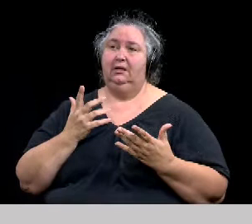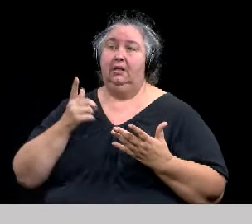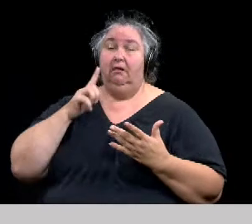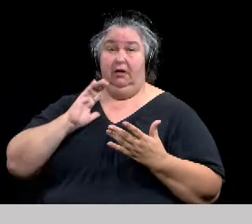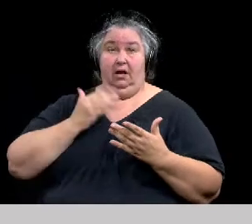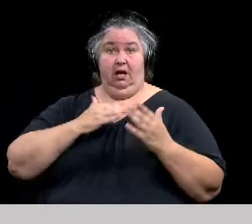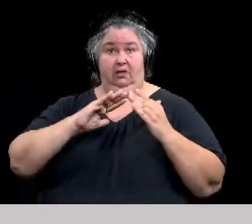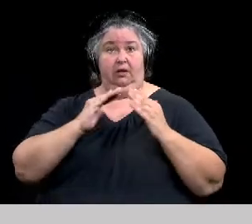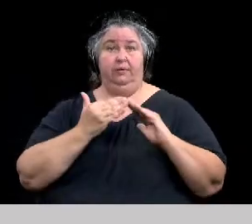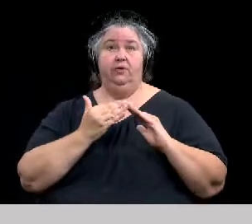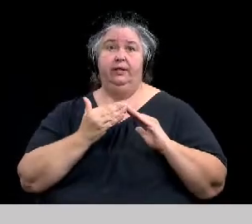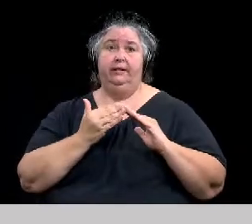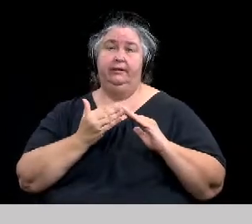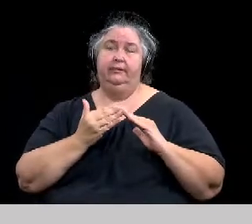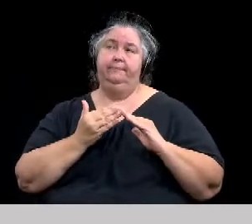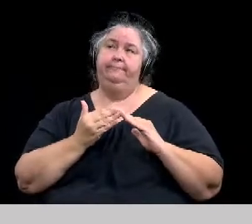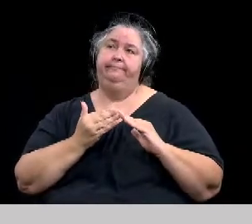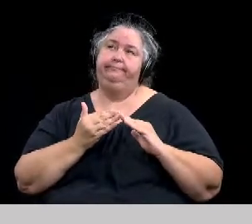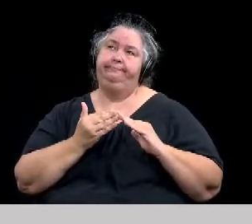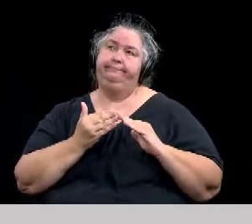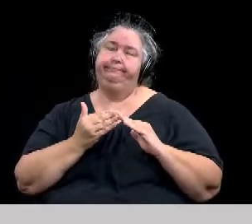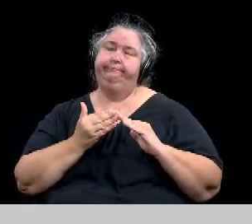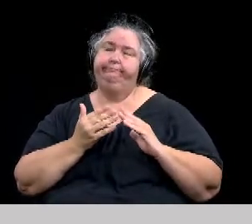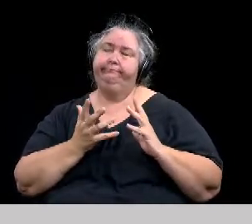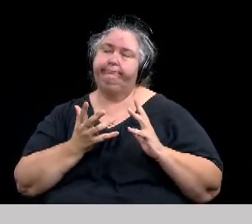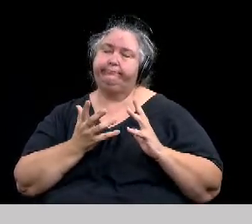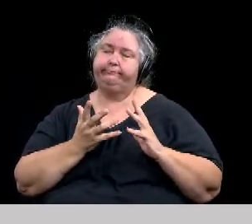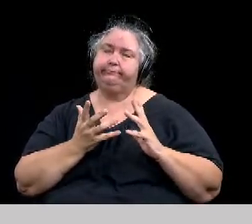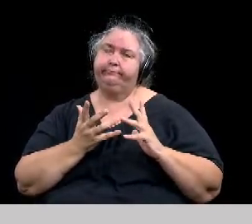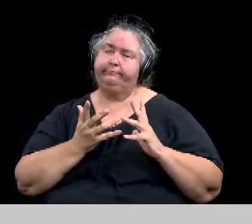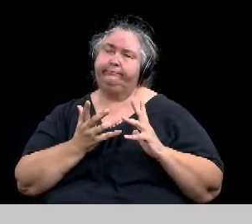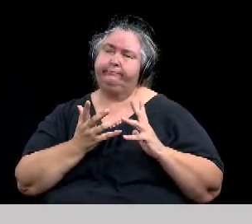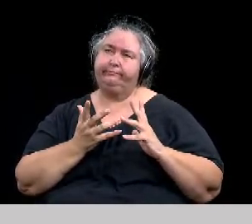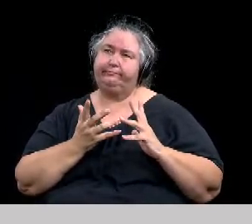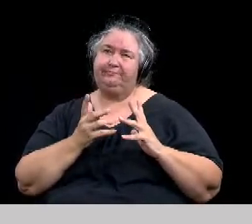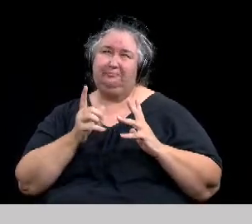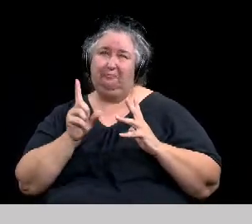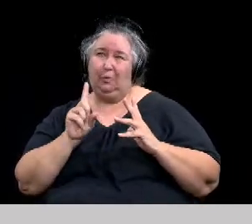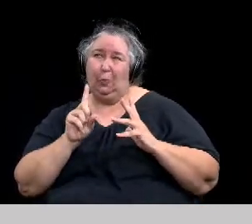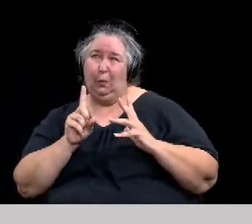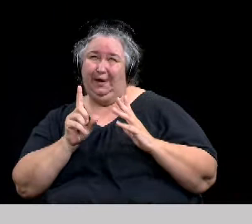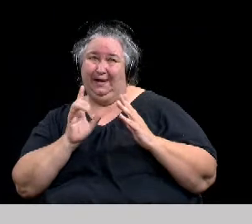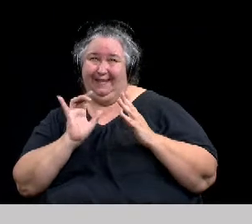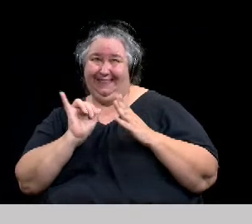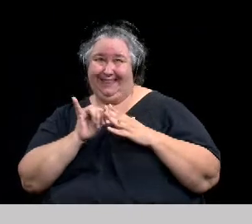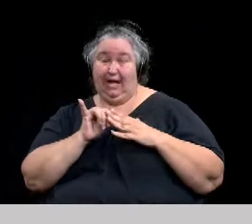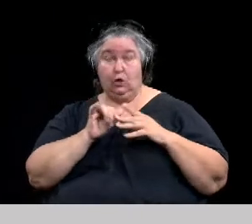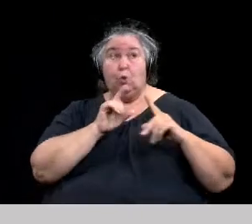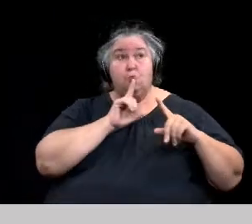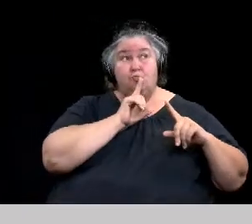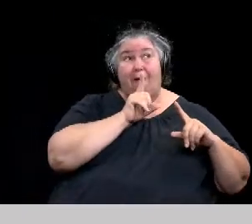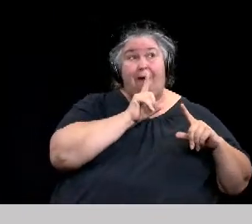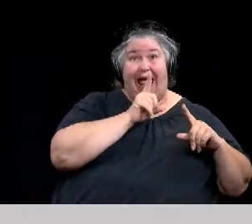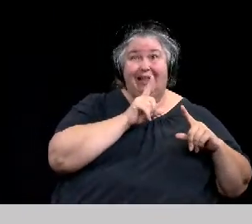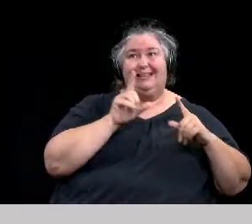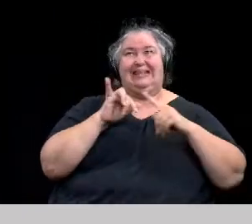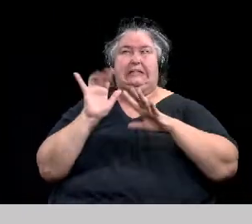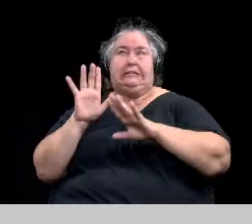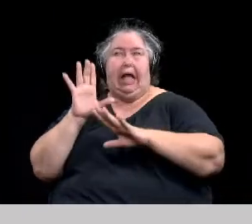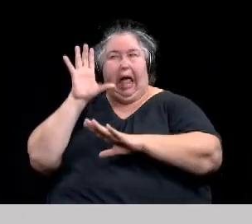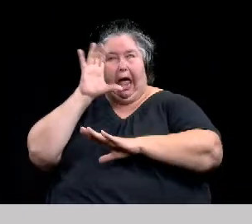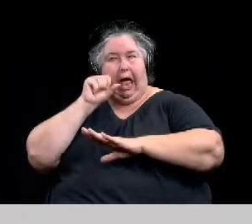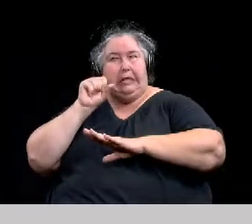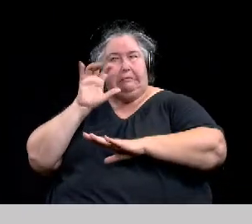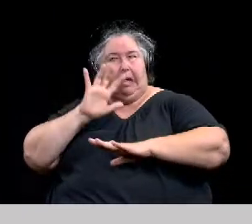community where, exactly that line is in reality. This is sort of an estimate of